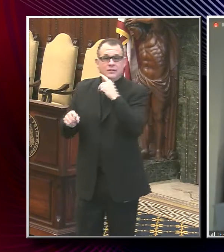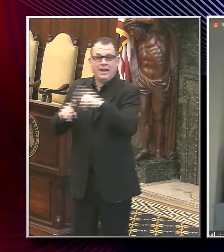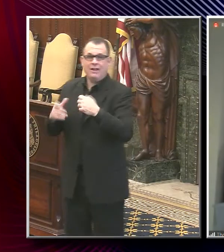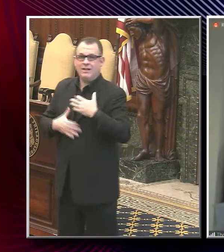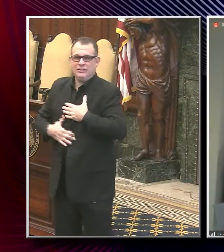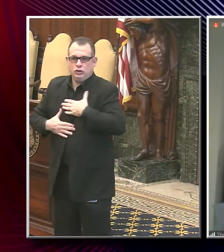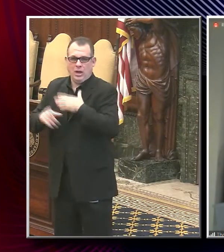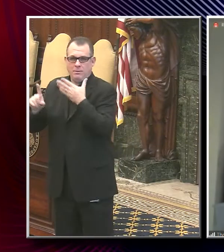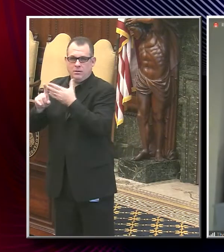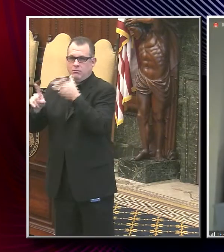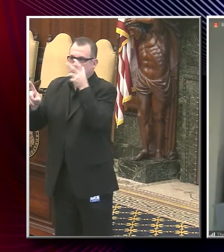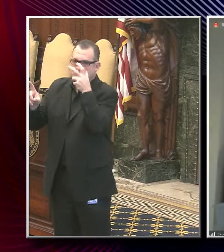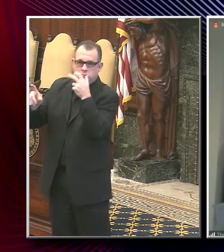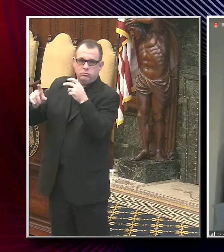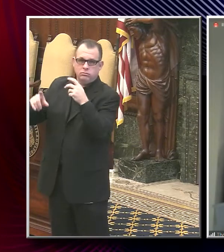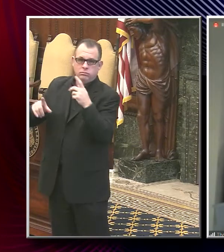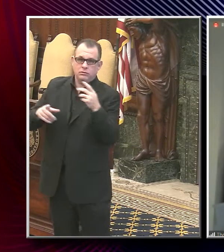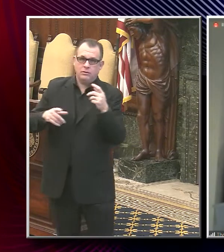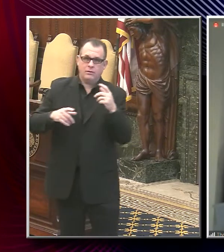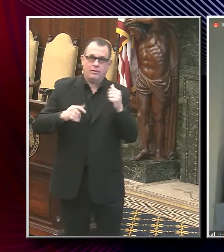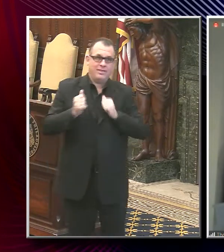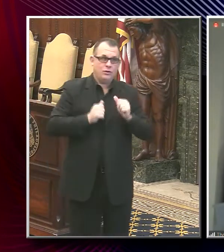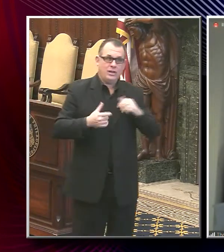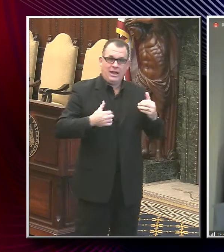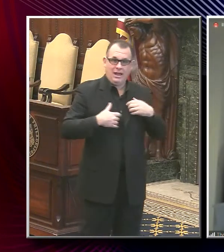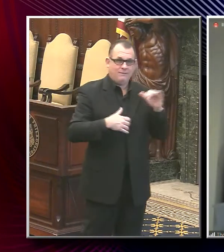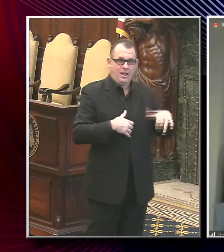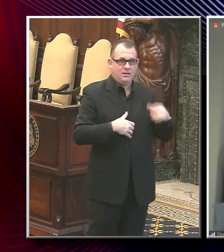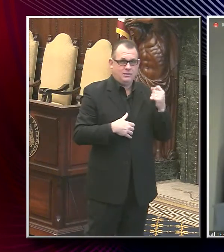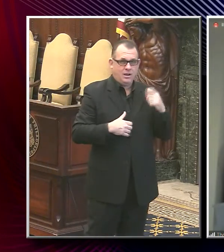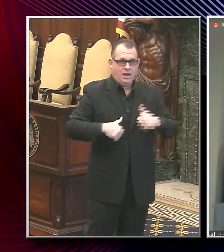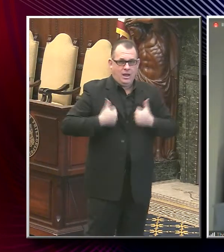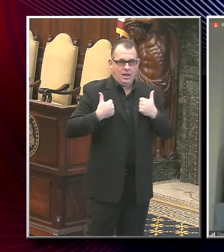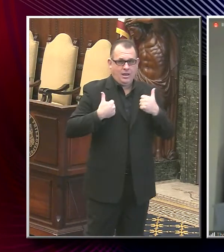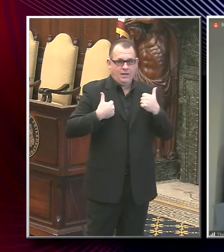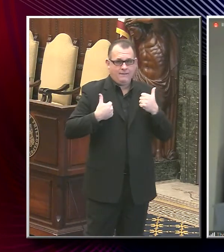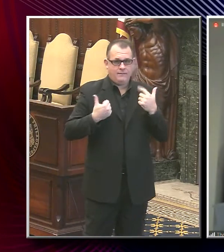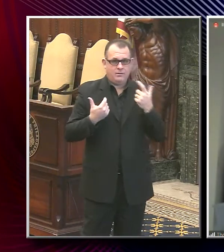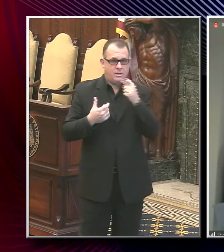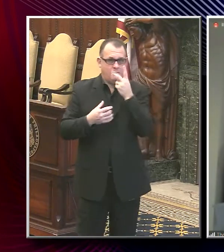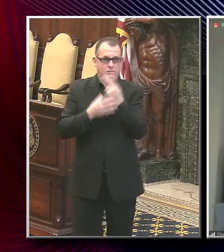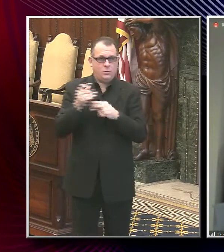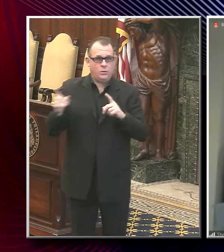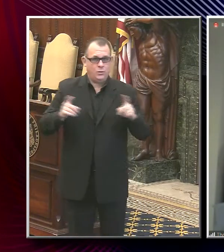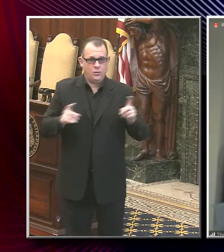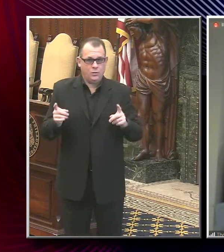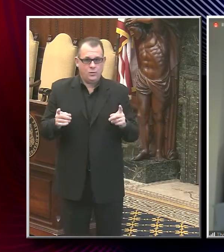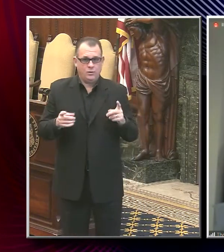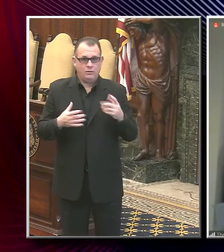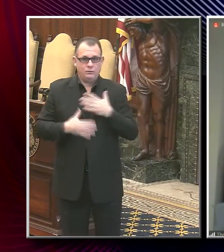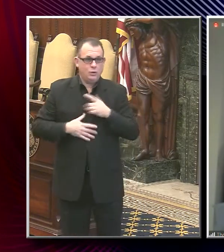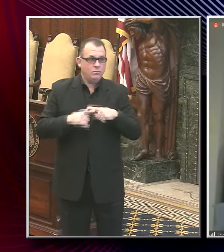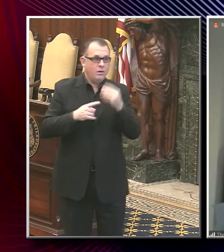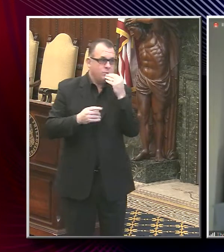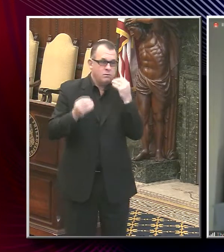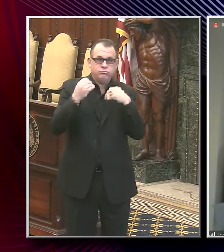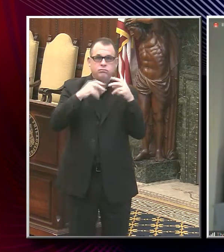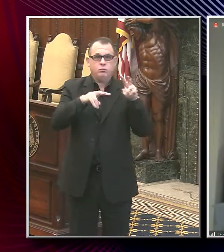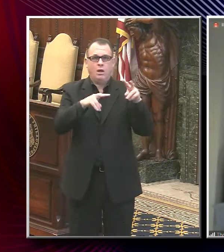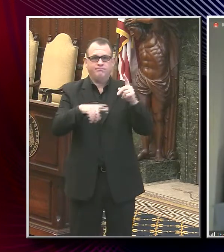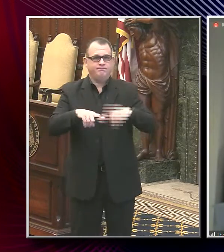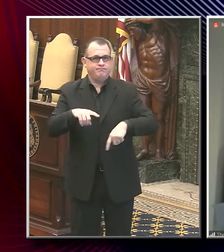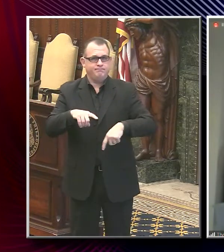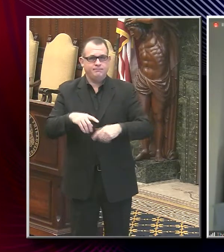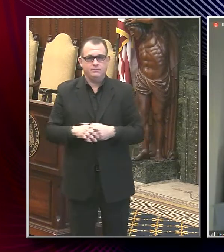food, or you can have a theater that's not serving food, but you can't do both. And we're also allowing colleges to reopen for